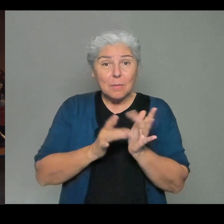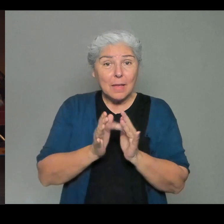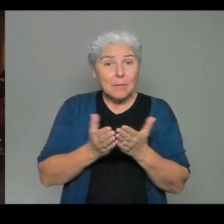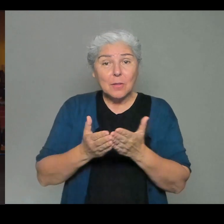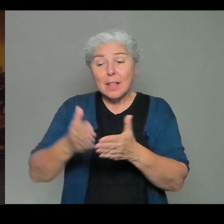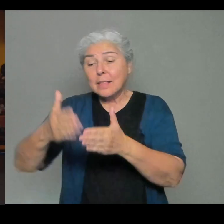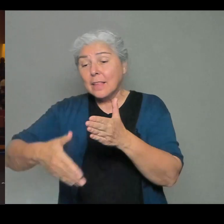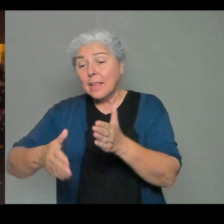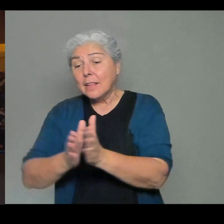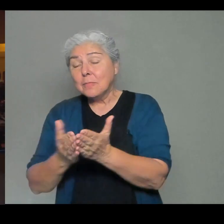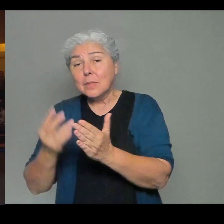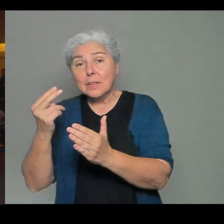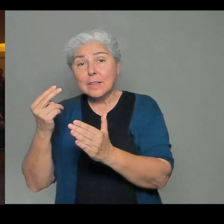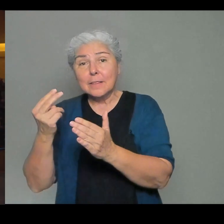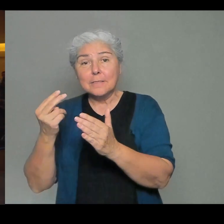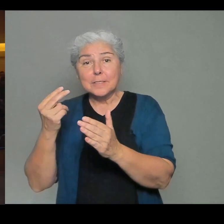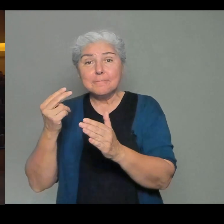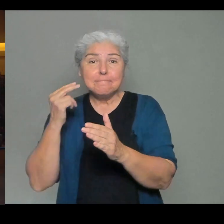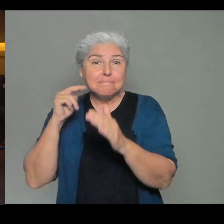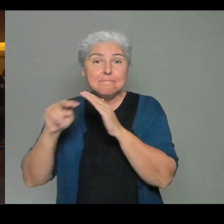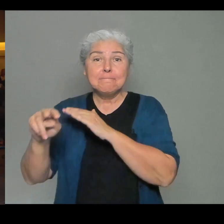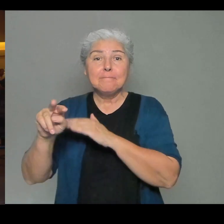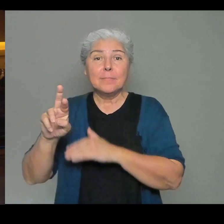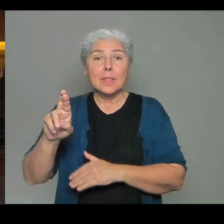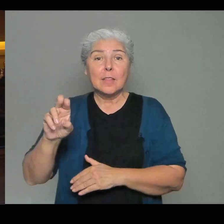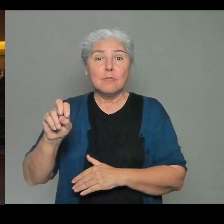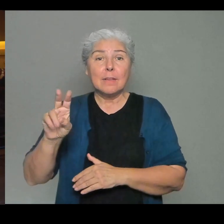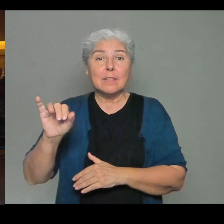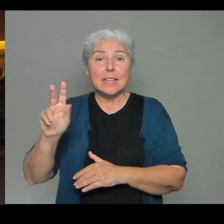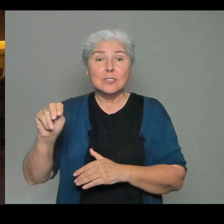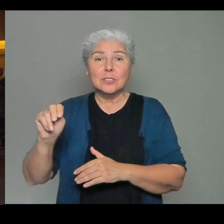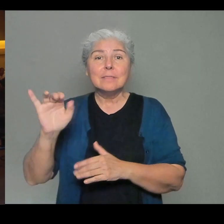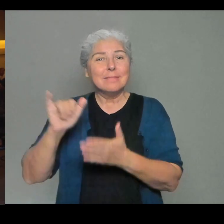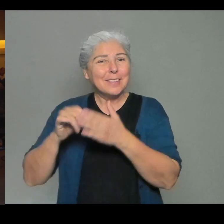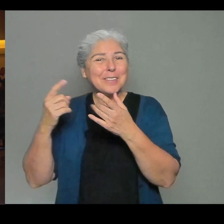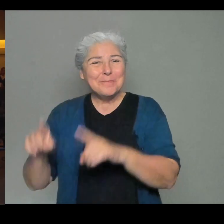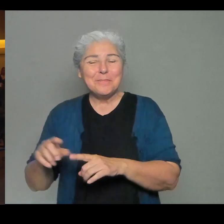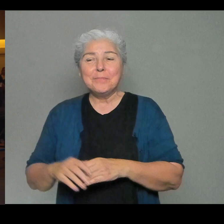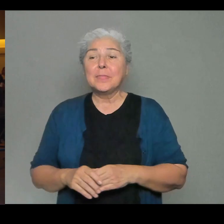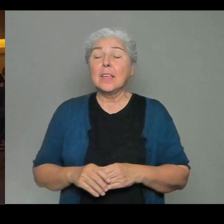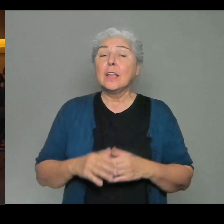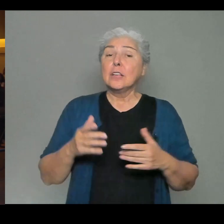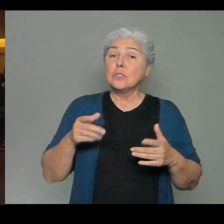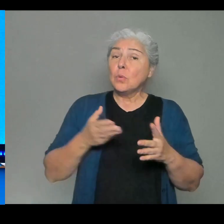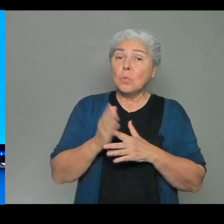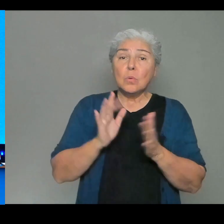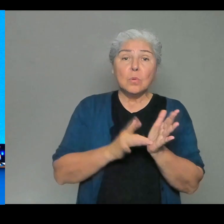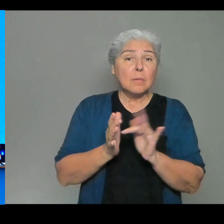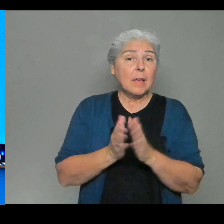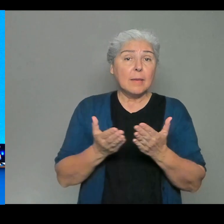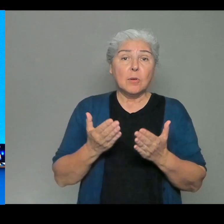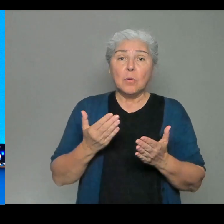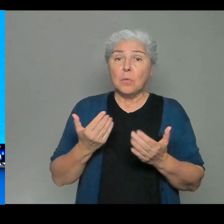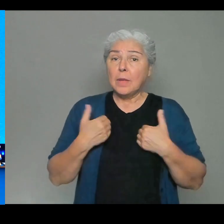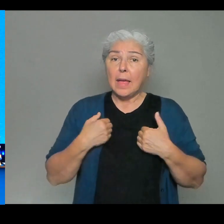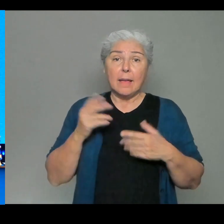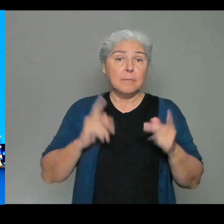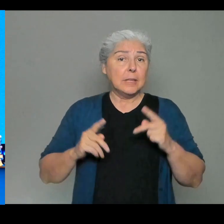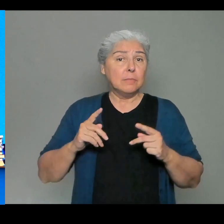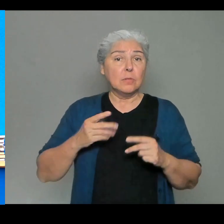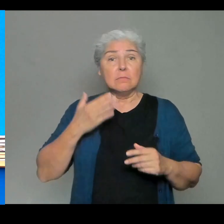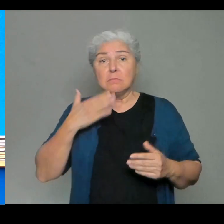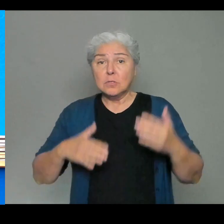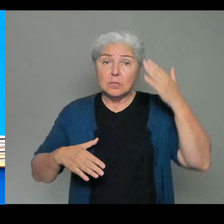of Revelation. And so all through the Bible, you have men and women that are either God's